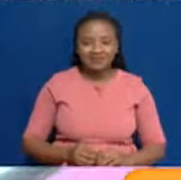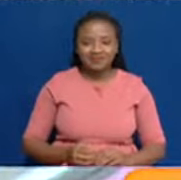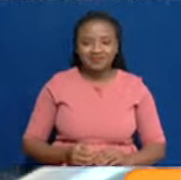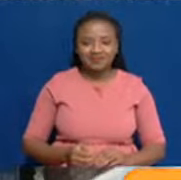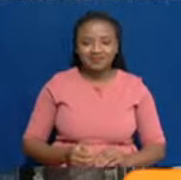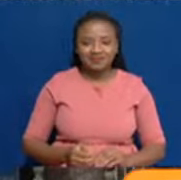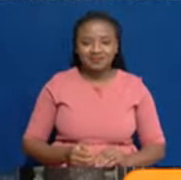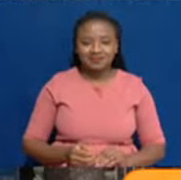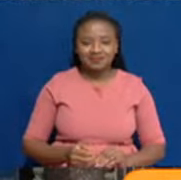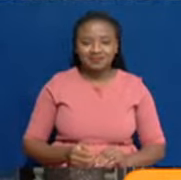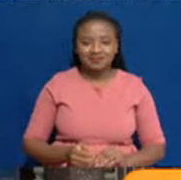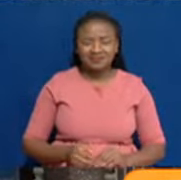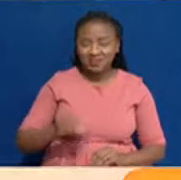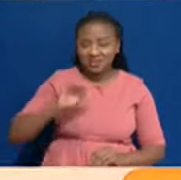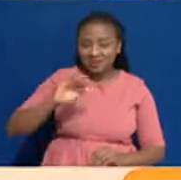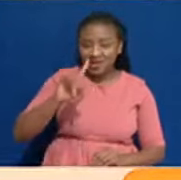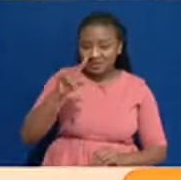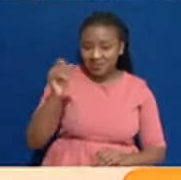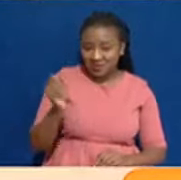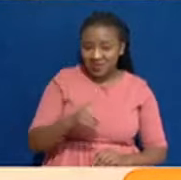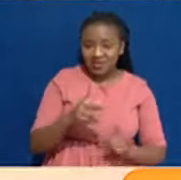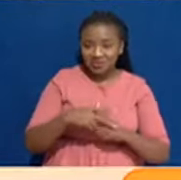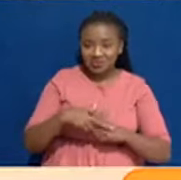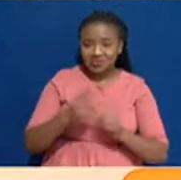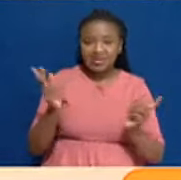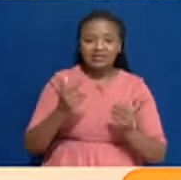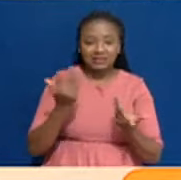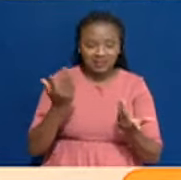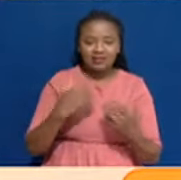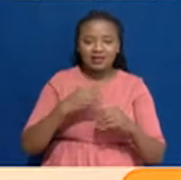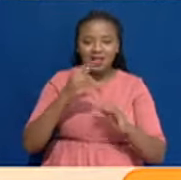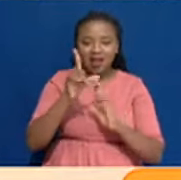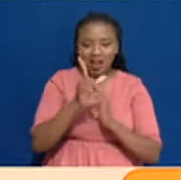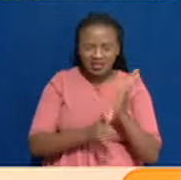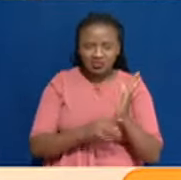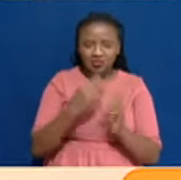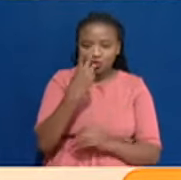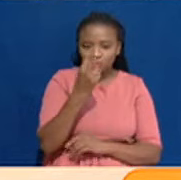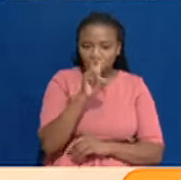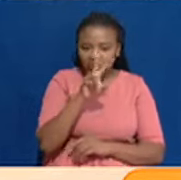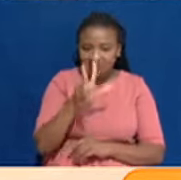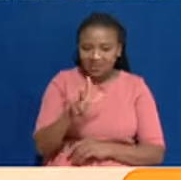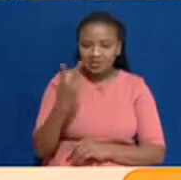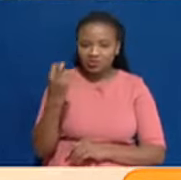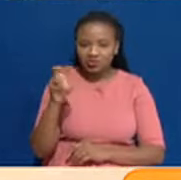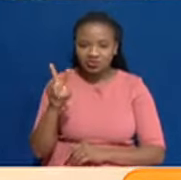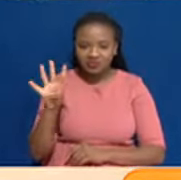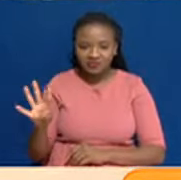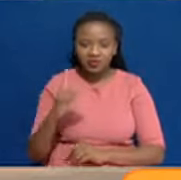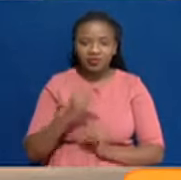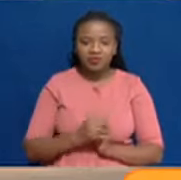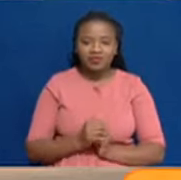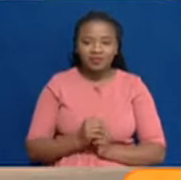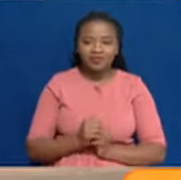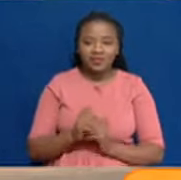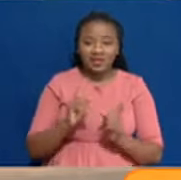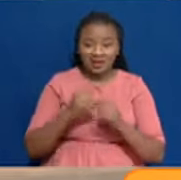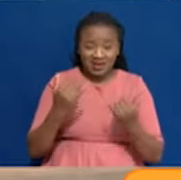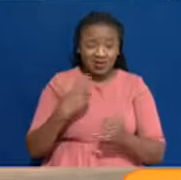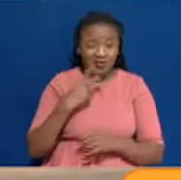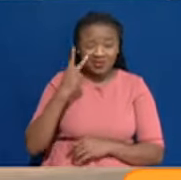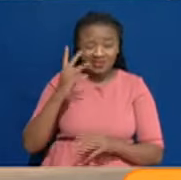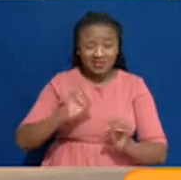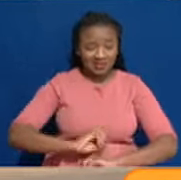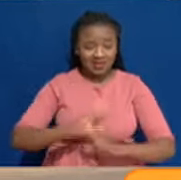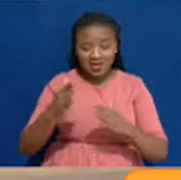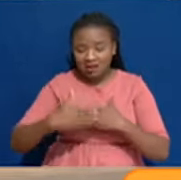With just about a month to go to the start of the academic year 2023-2024 for the first-year students, a clearer picture is